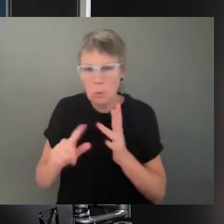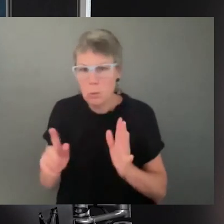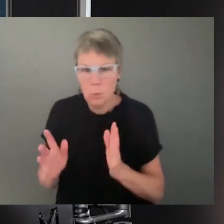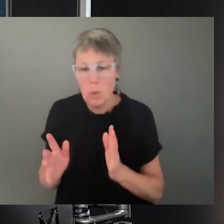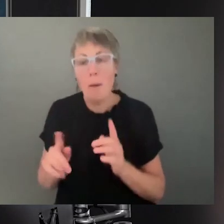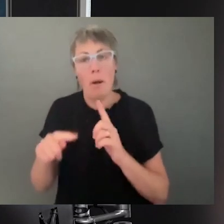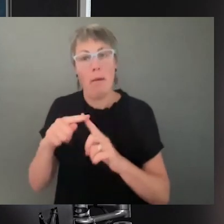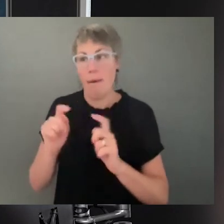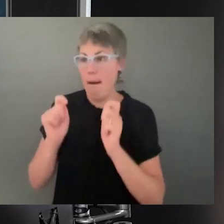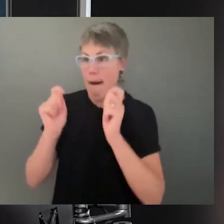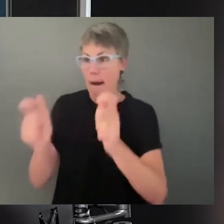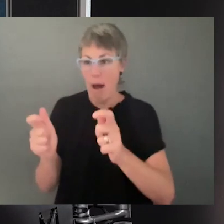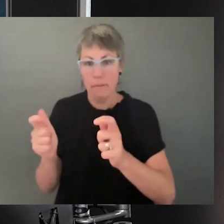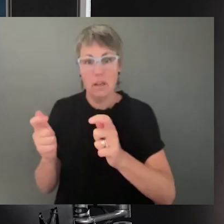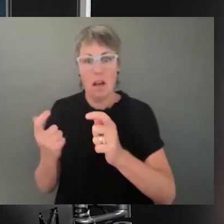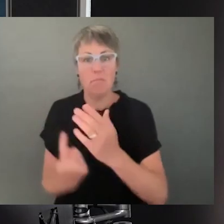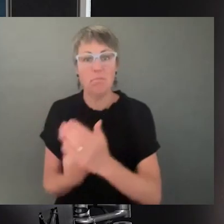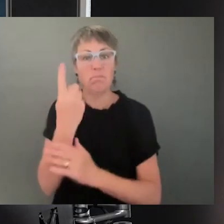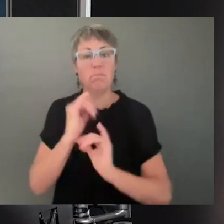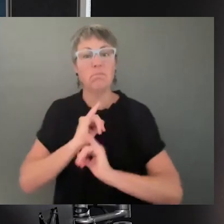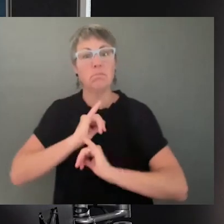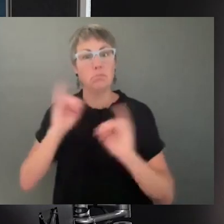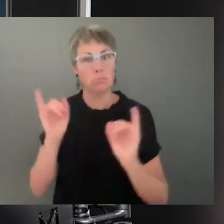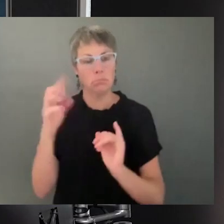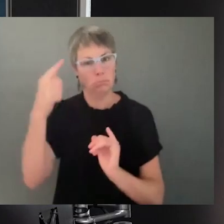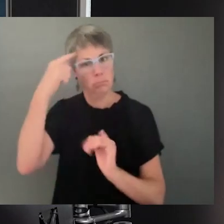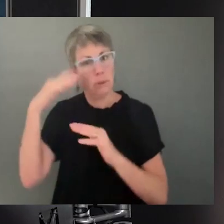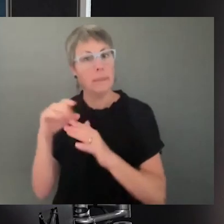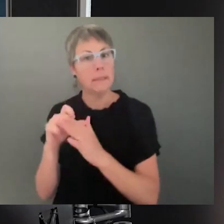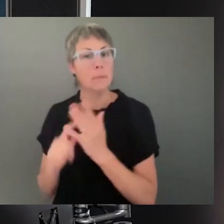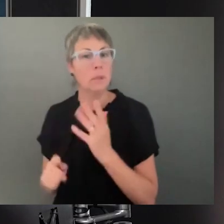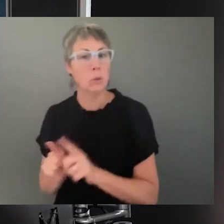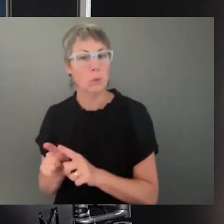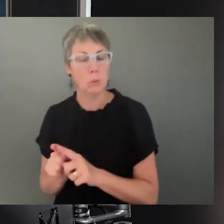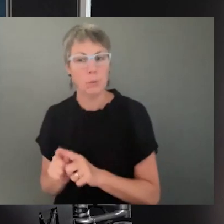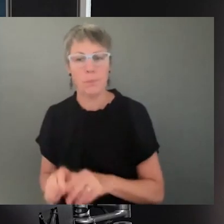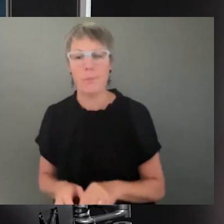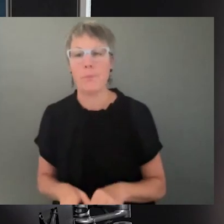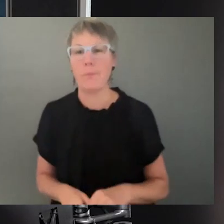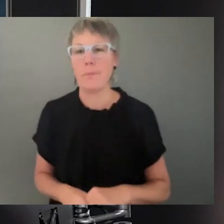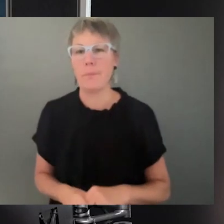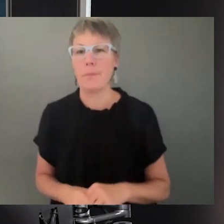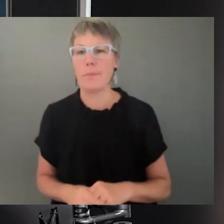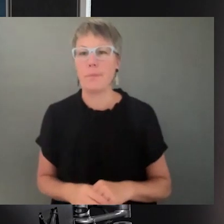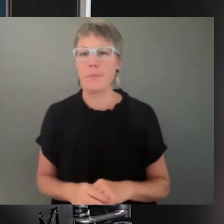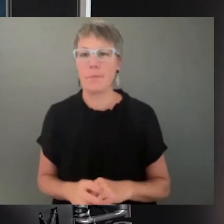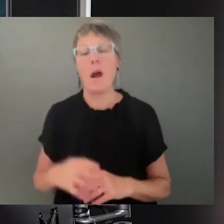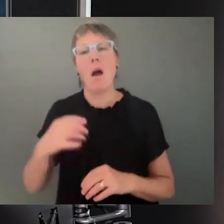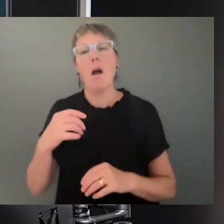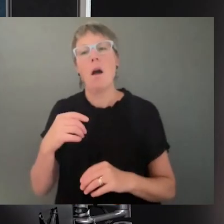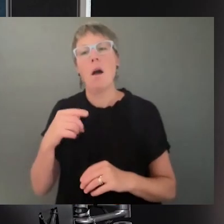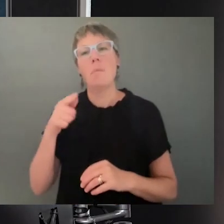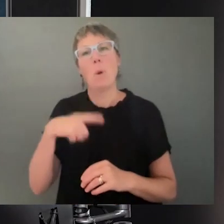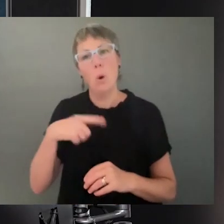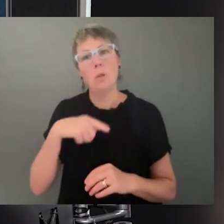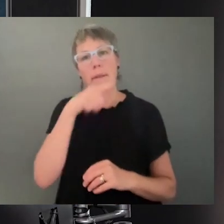to respond, and also in the recovery processes following disaster. And that's actually the result of a significant amount of